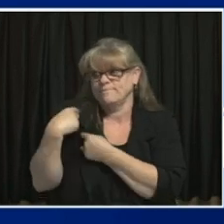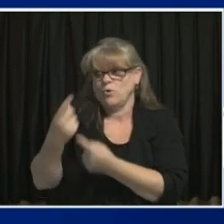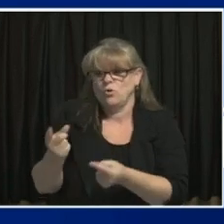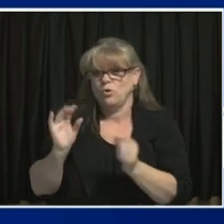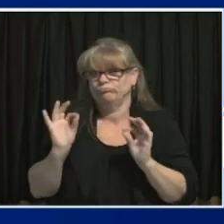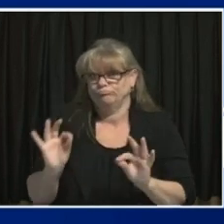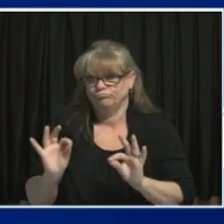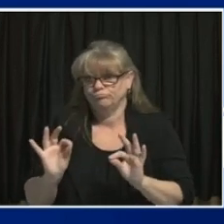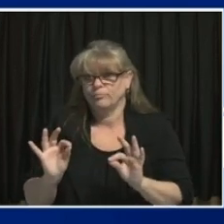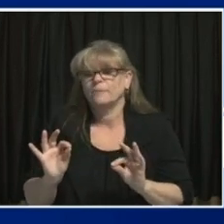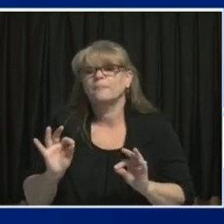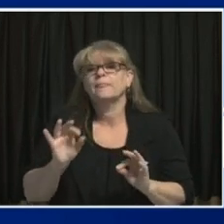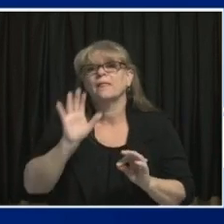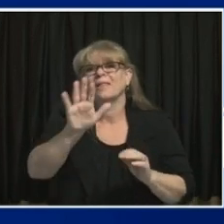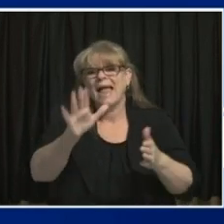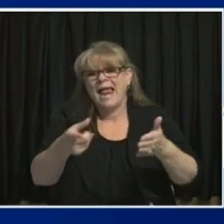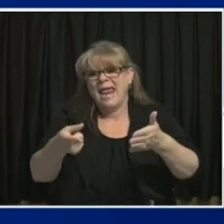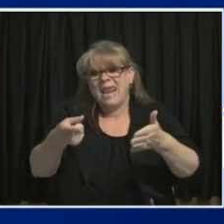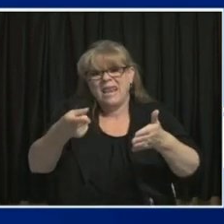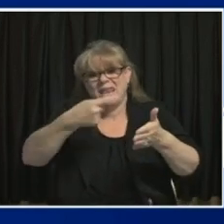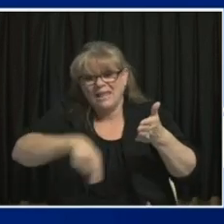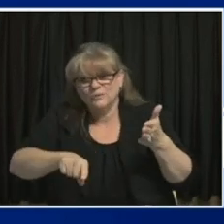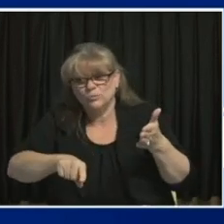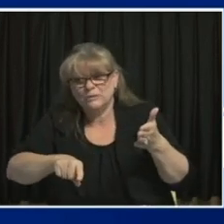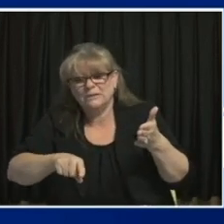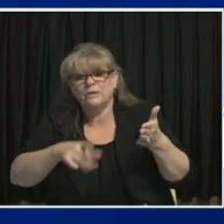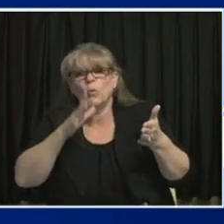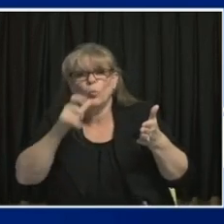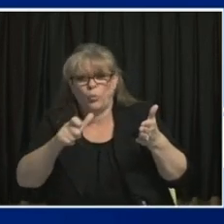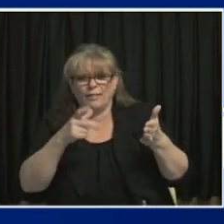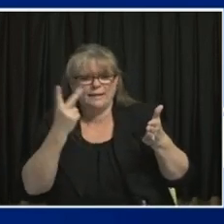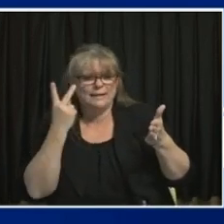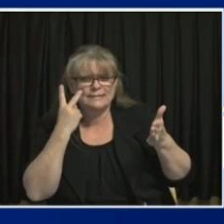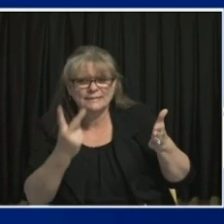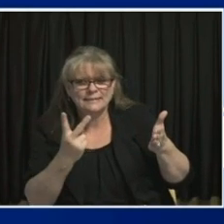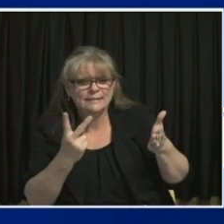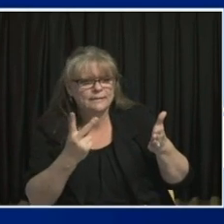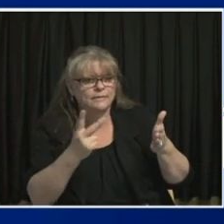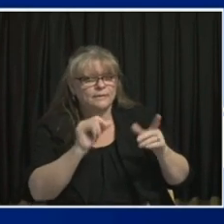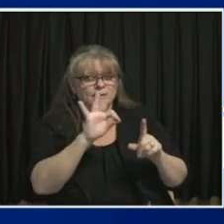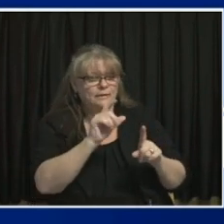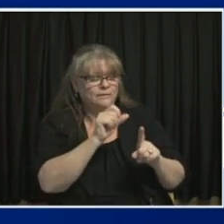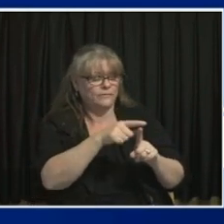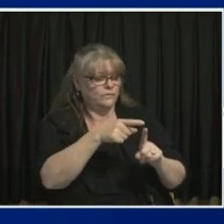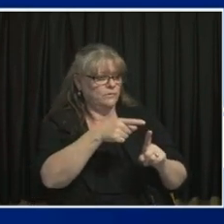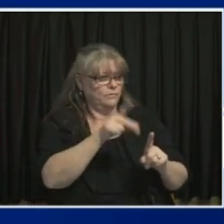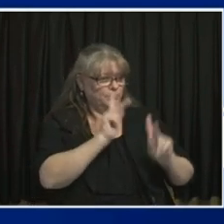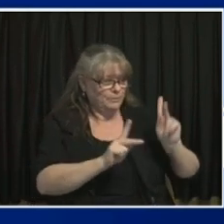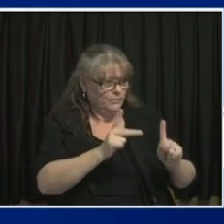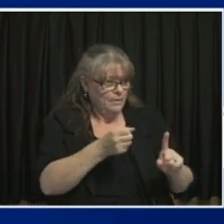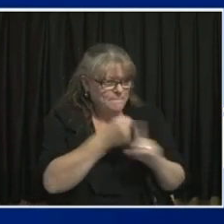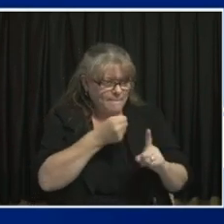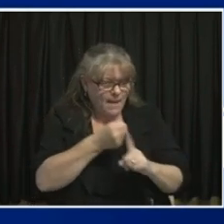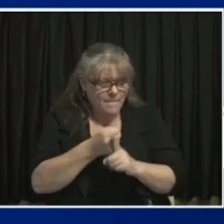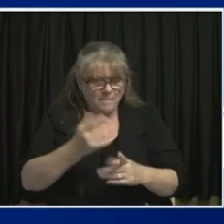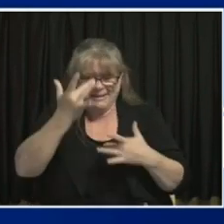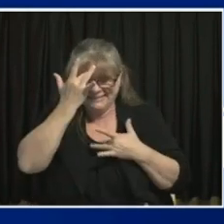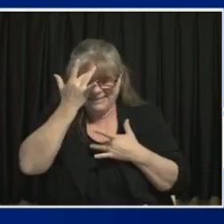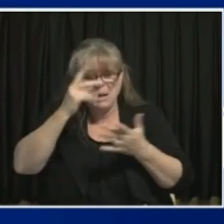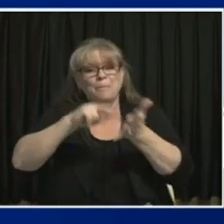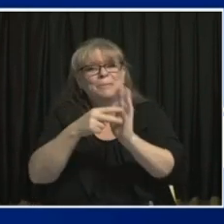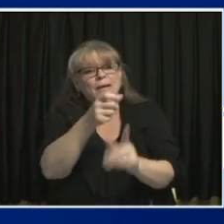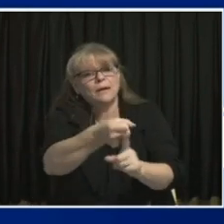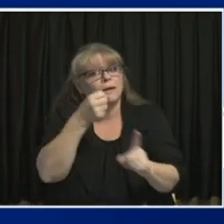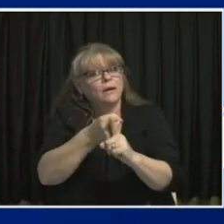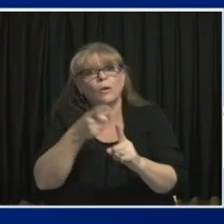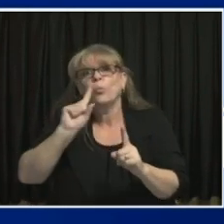to see the very first people who could have become infected as the initial restrictions were being loosened. But that's not all the data scientists are